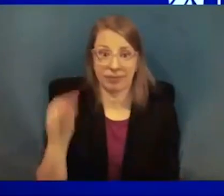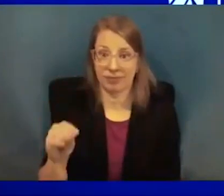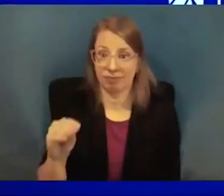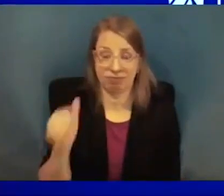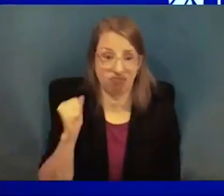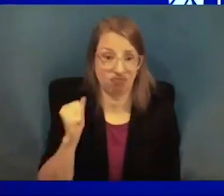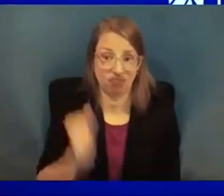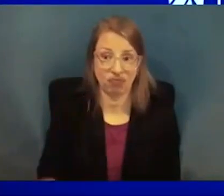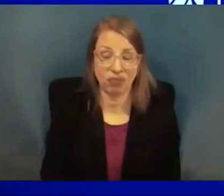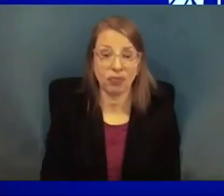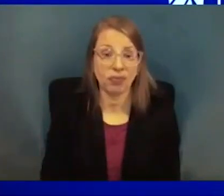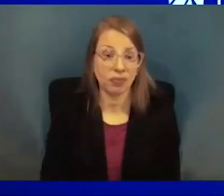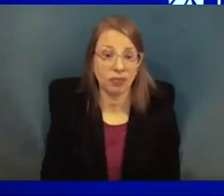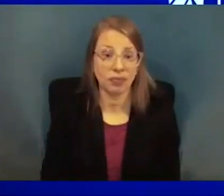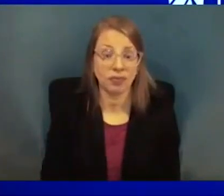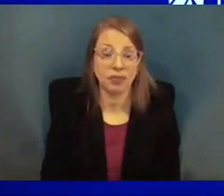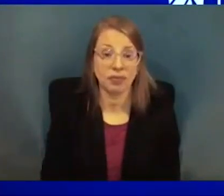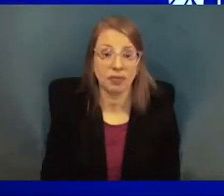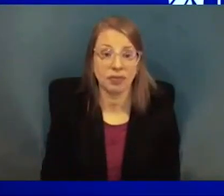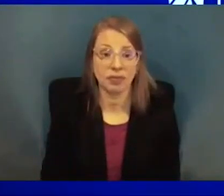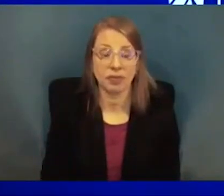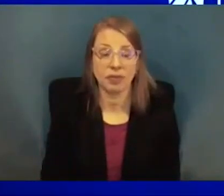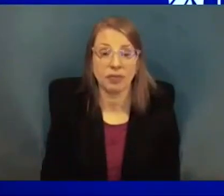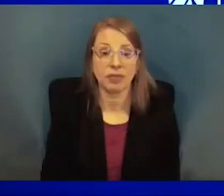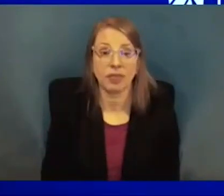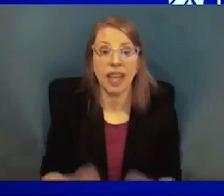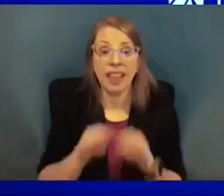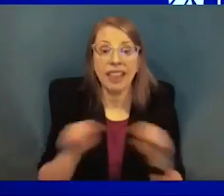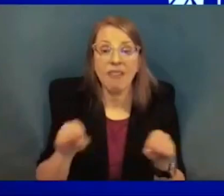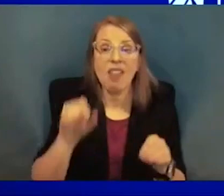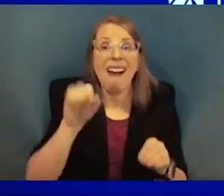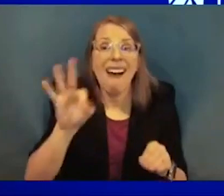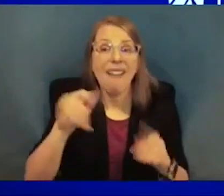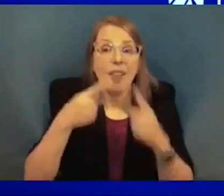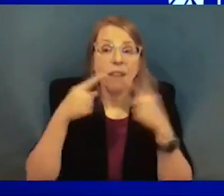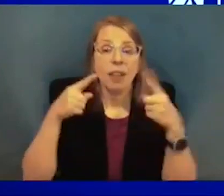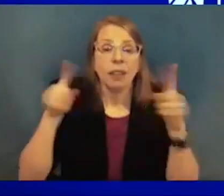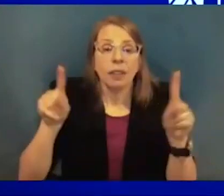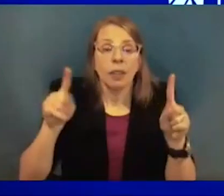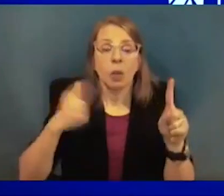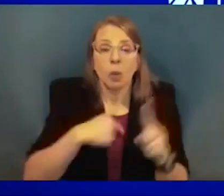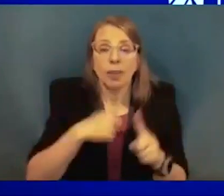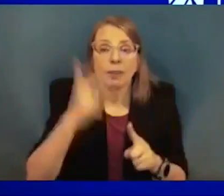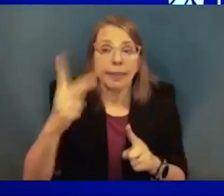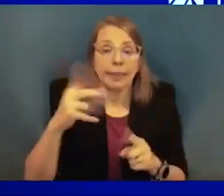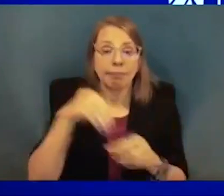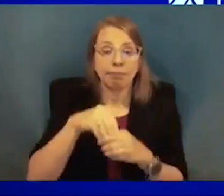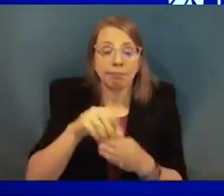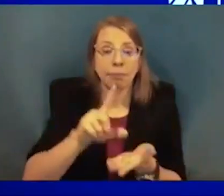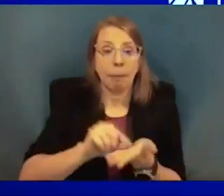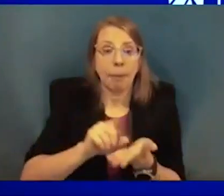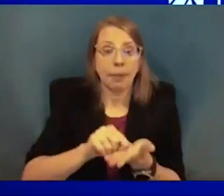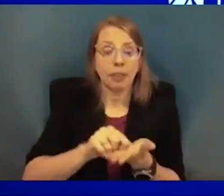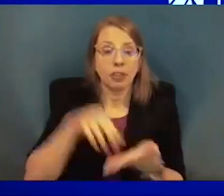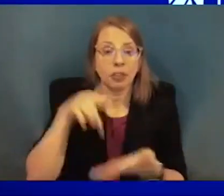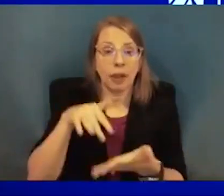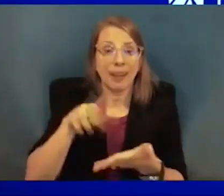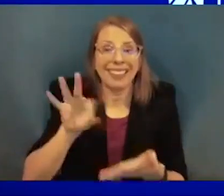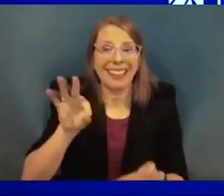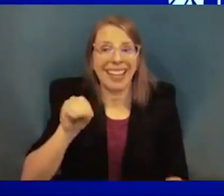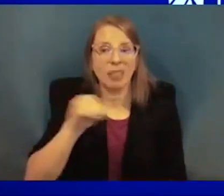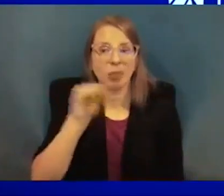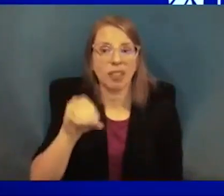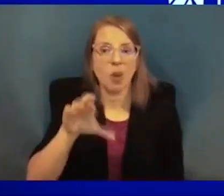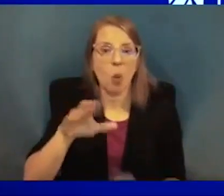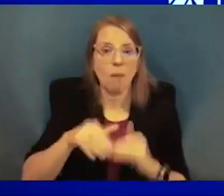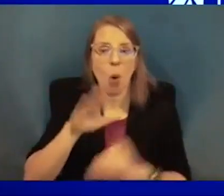that level of effectiveness. The level of effectiveness, what we've seen in the published studies, continues to be 90% or more in saving